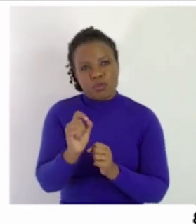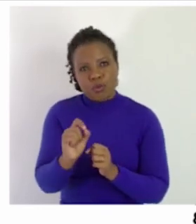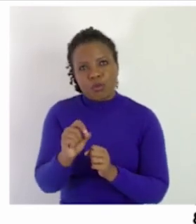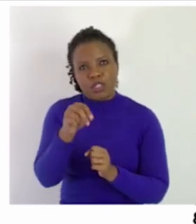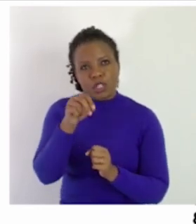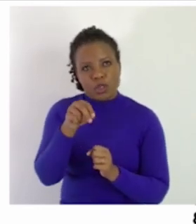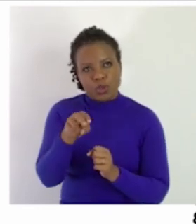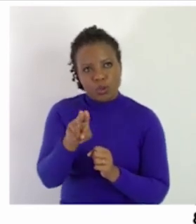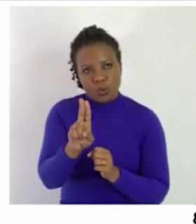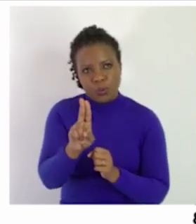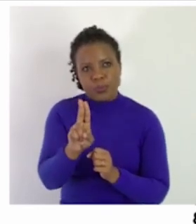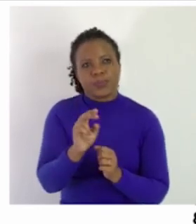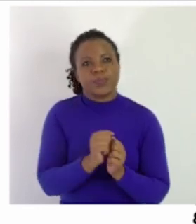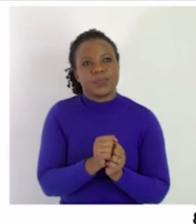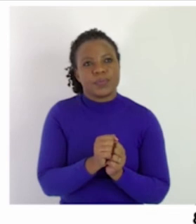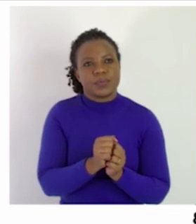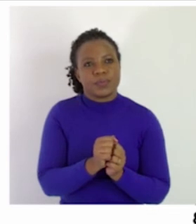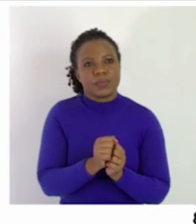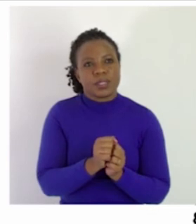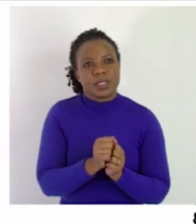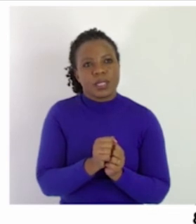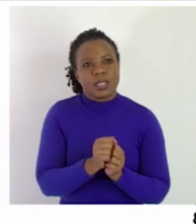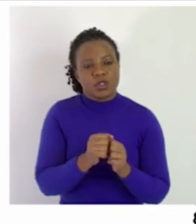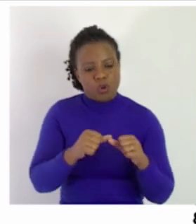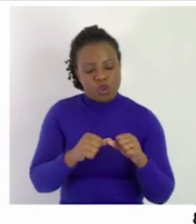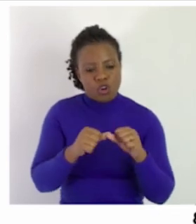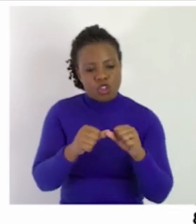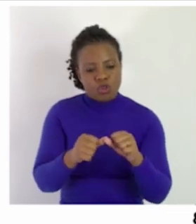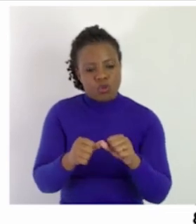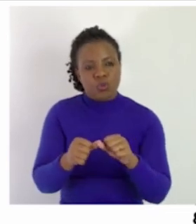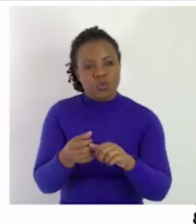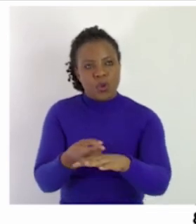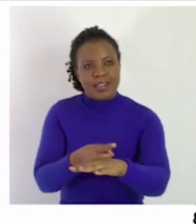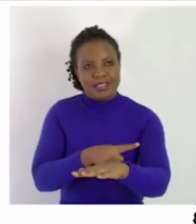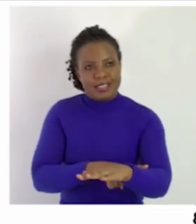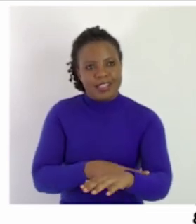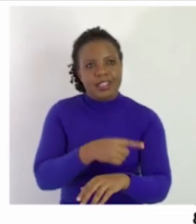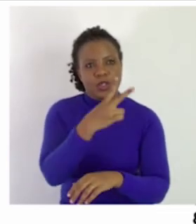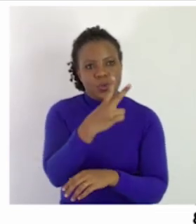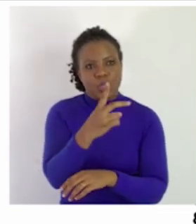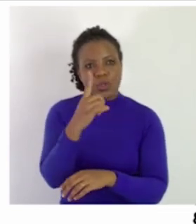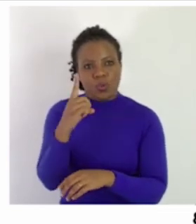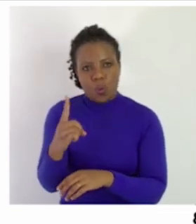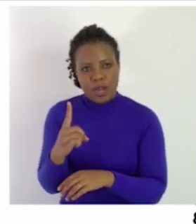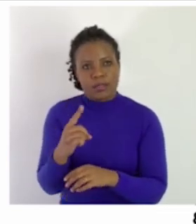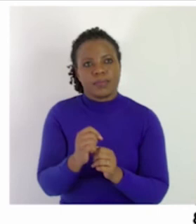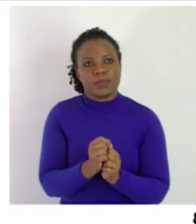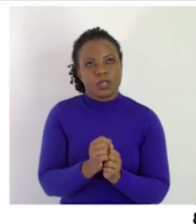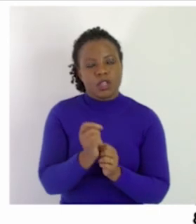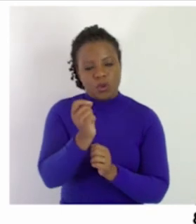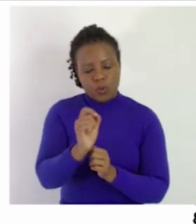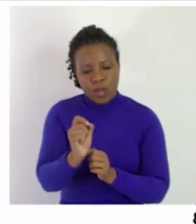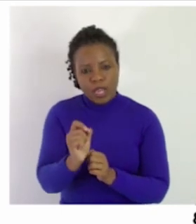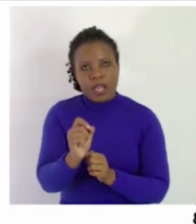uncountable. Now you finish the rest of the exercise by putting